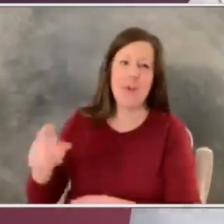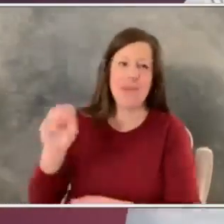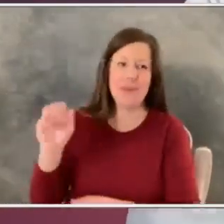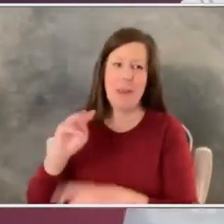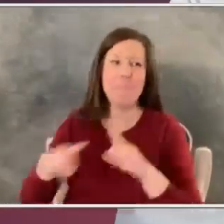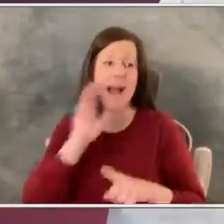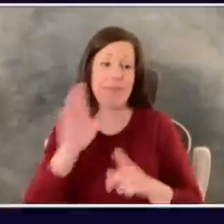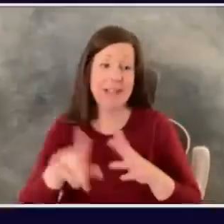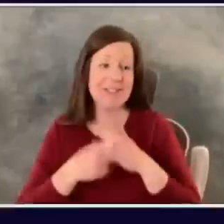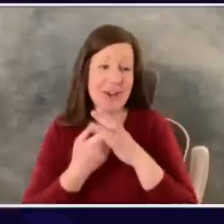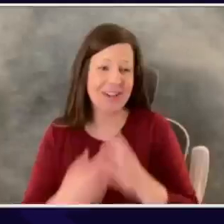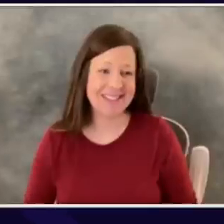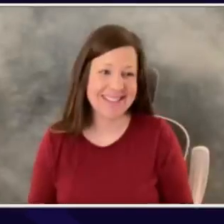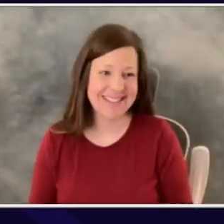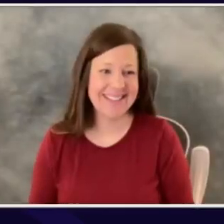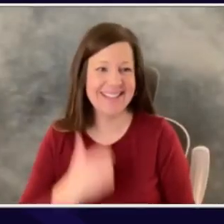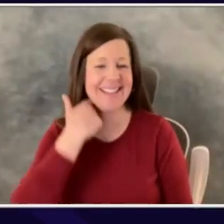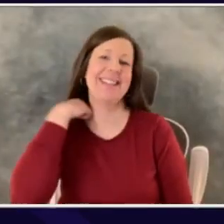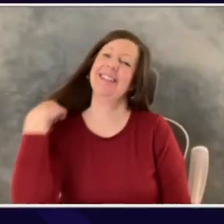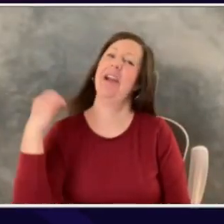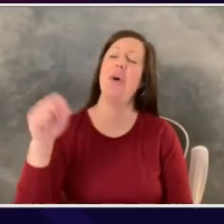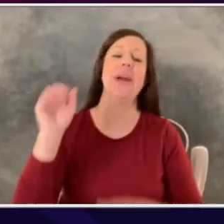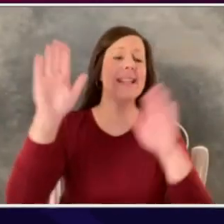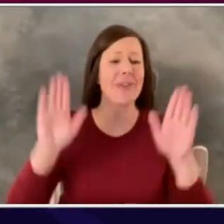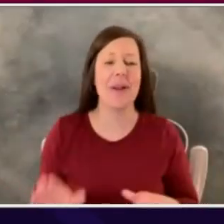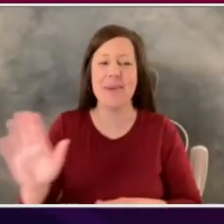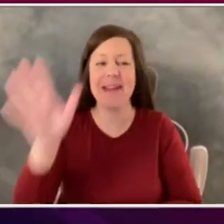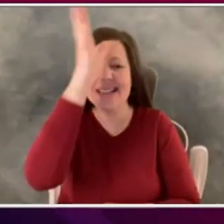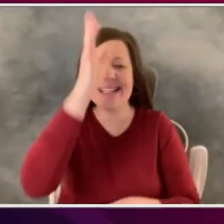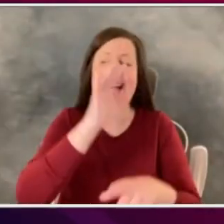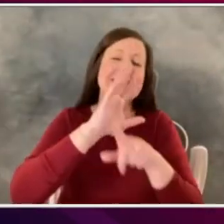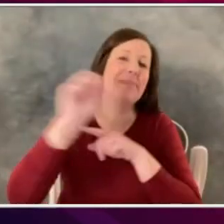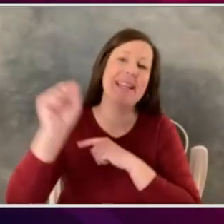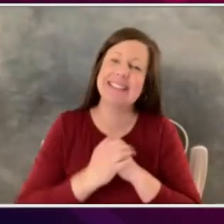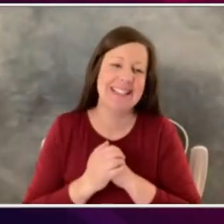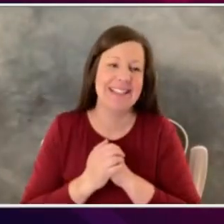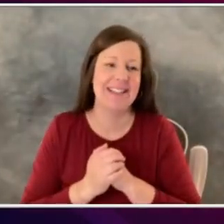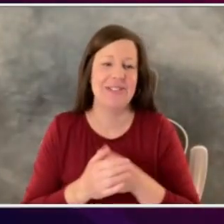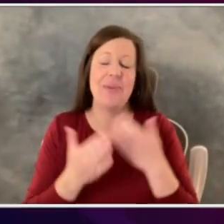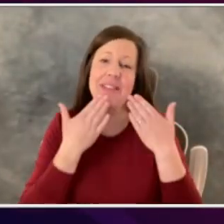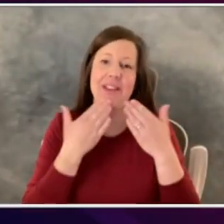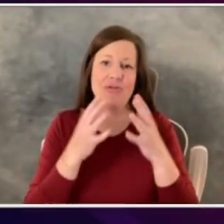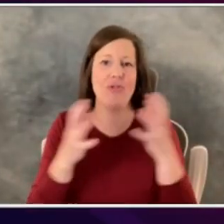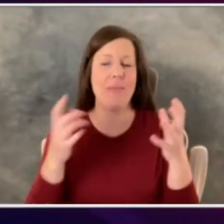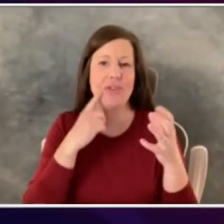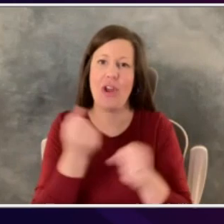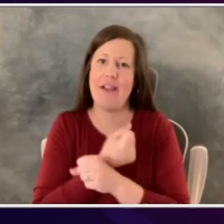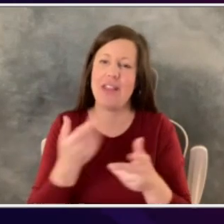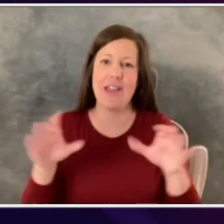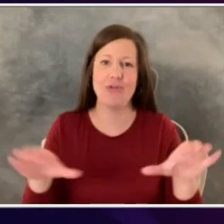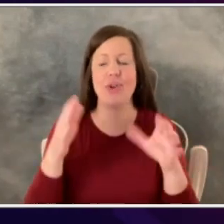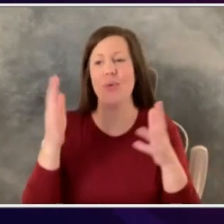should. It's incredible, and his dad's amazing. So thanks for all you do, and thanks for. It looks like your posts are beautiful